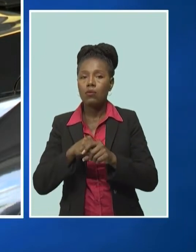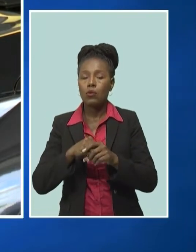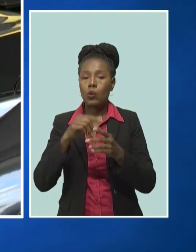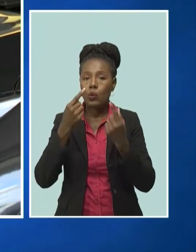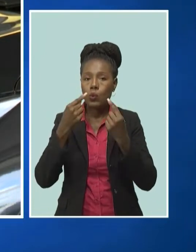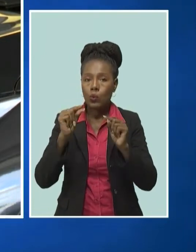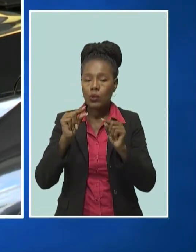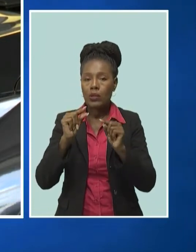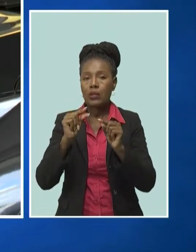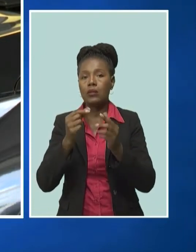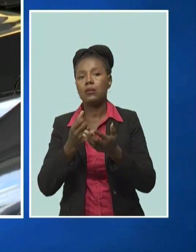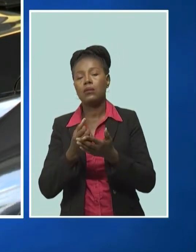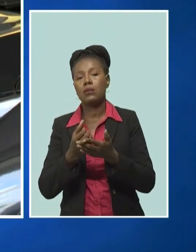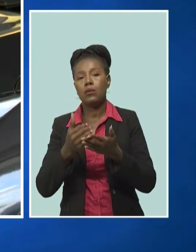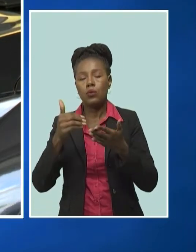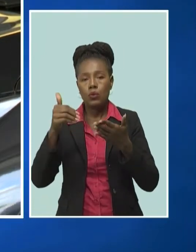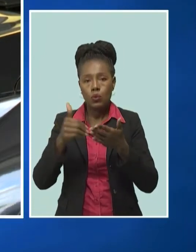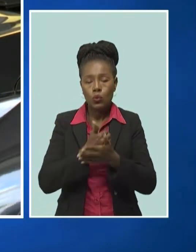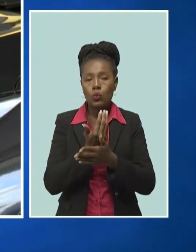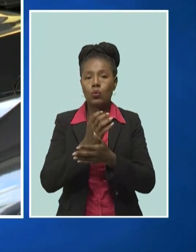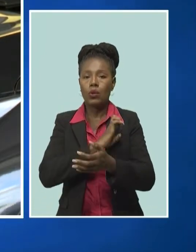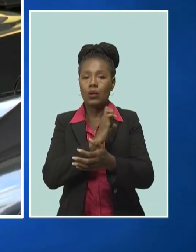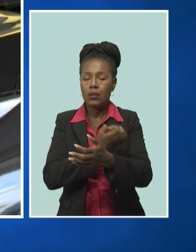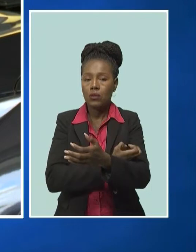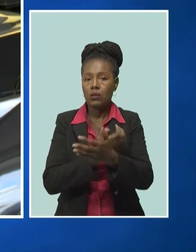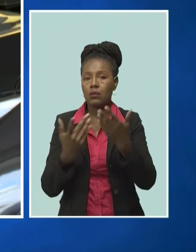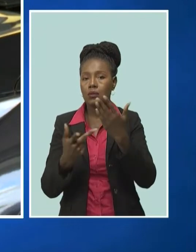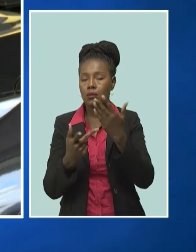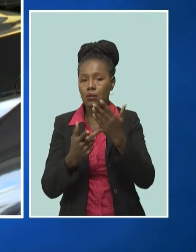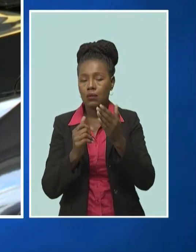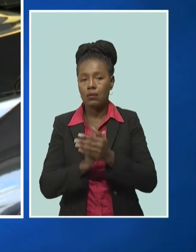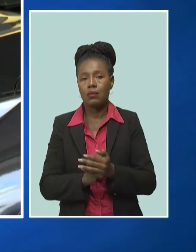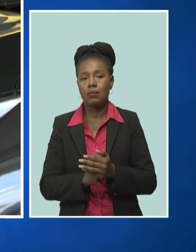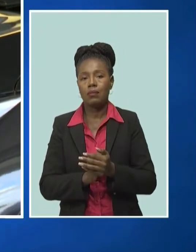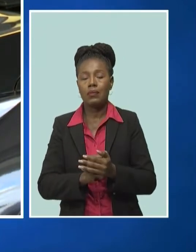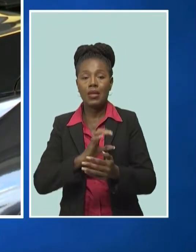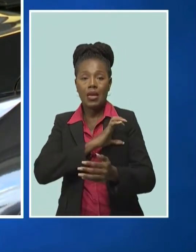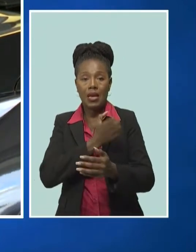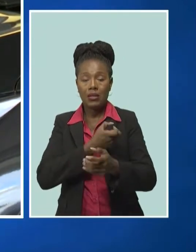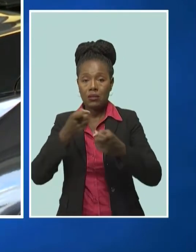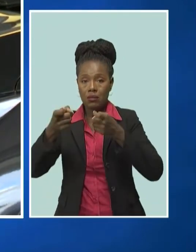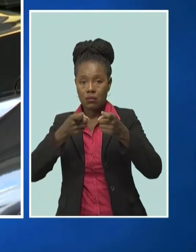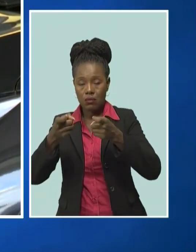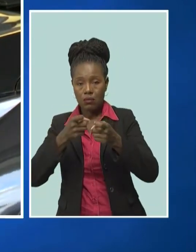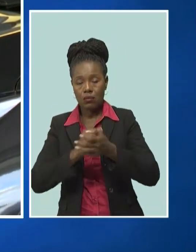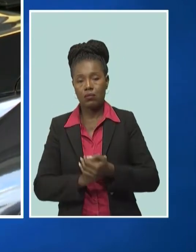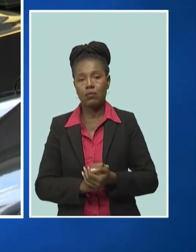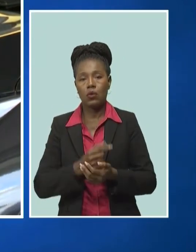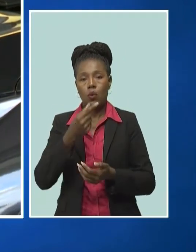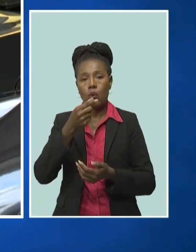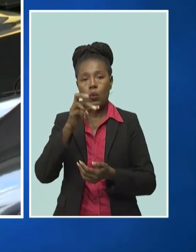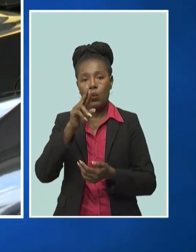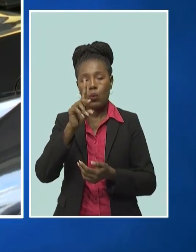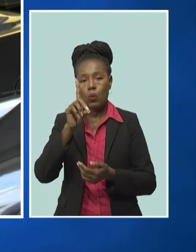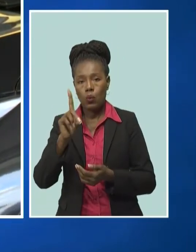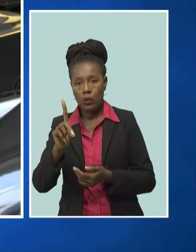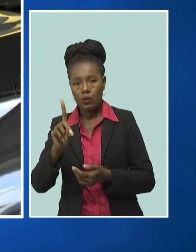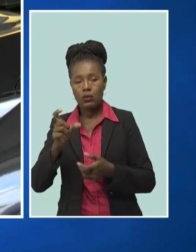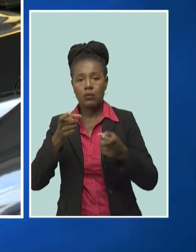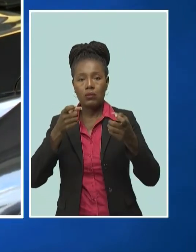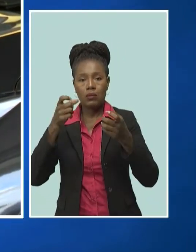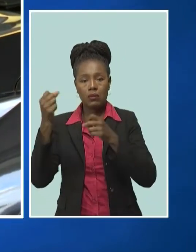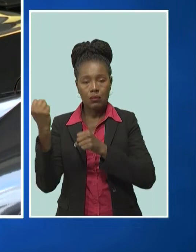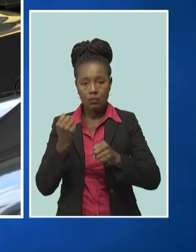energies, technology, energy management, climate change abatement, grid stability, energy